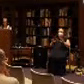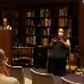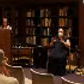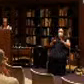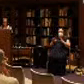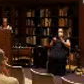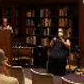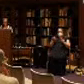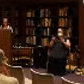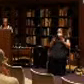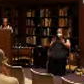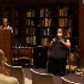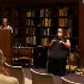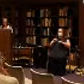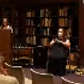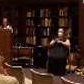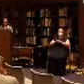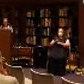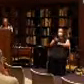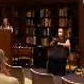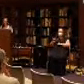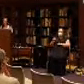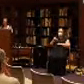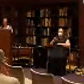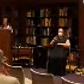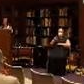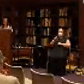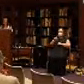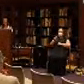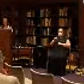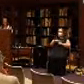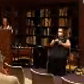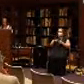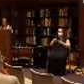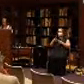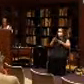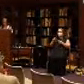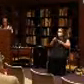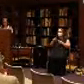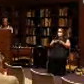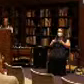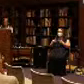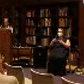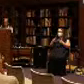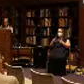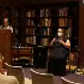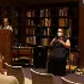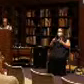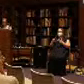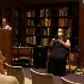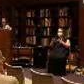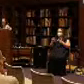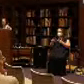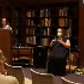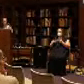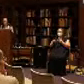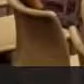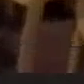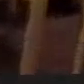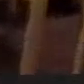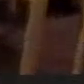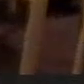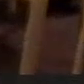scholars who have worked on Baltimore: Lawrence Brown, Rhonda Williams, Harold McDougall, Maricela Gomez, Judson Jeffries,